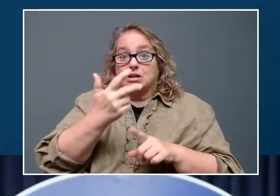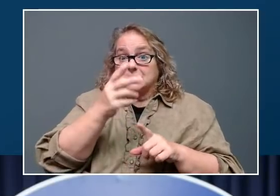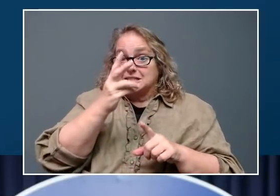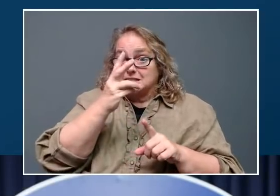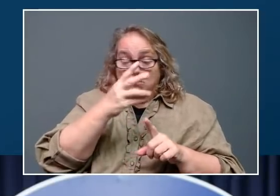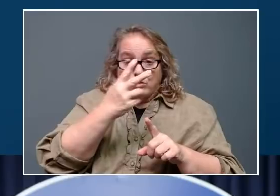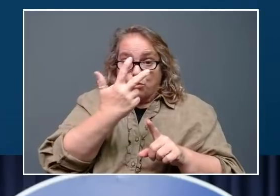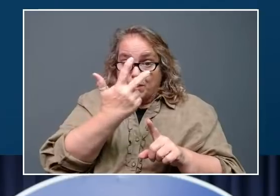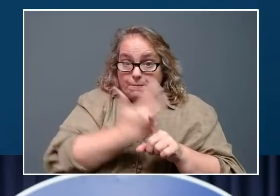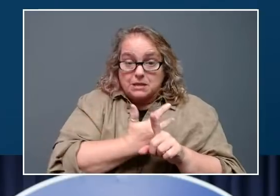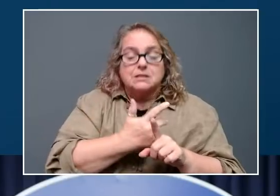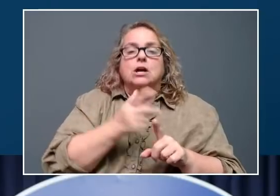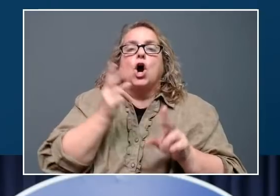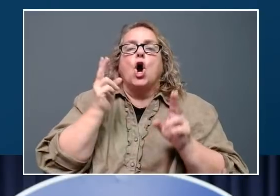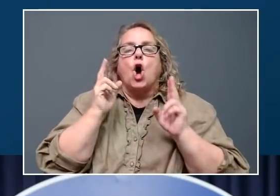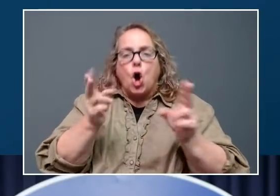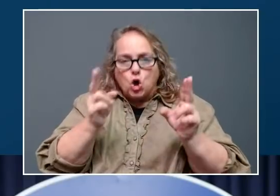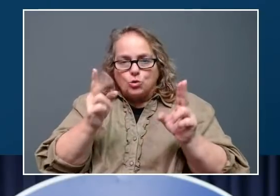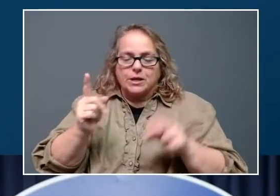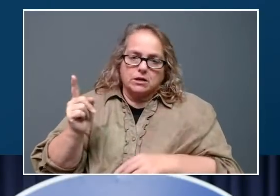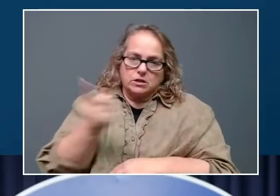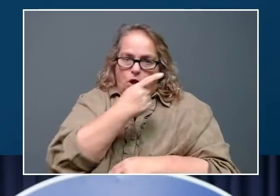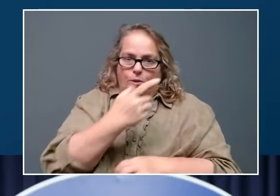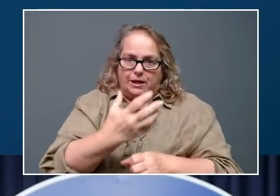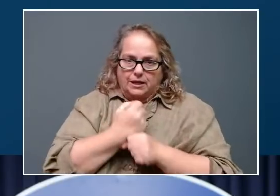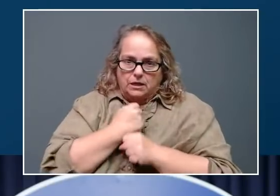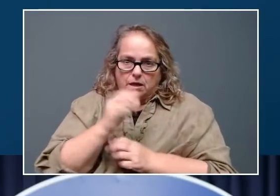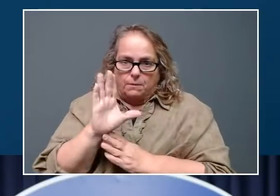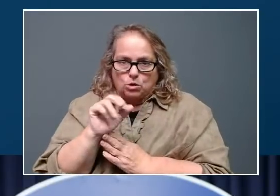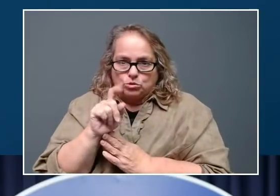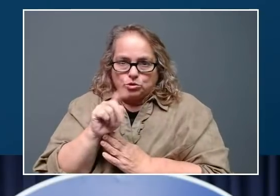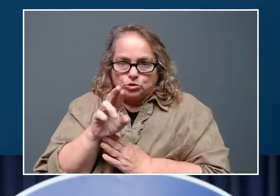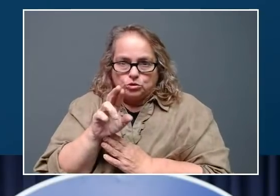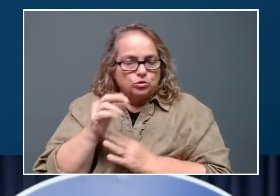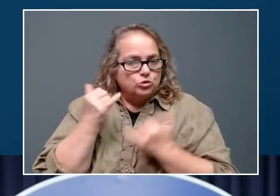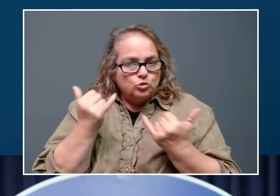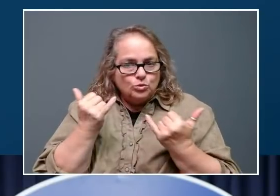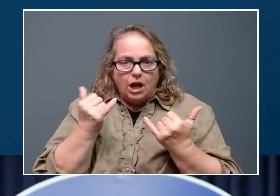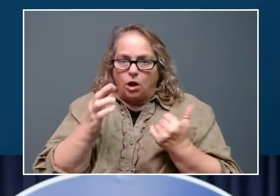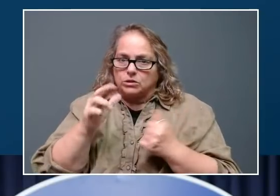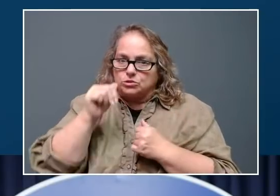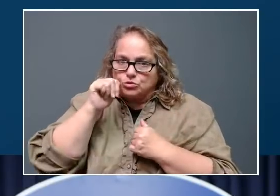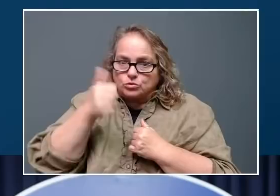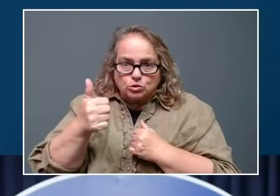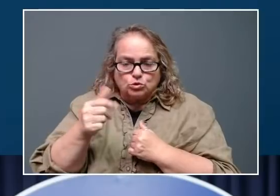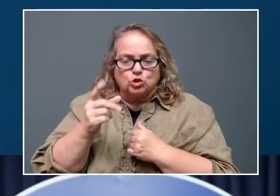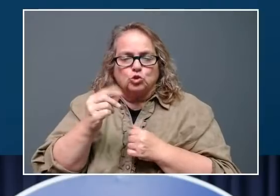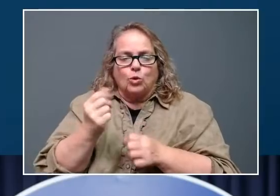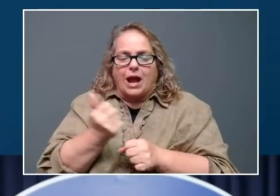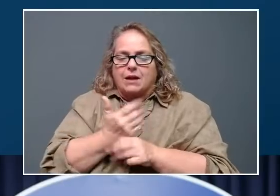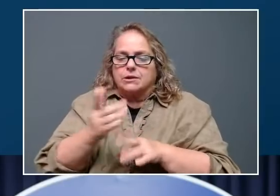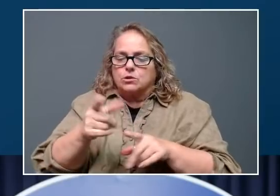pretty serious on that. Get it today or tomorrow. Do everything